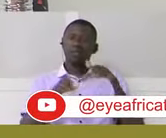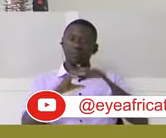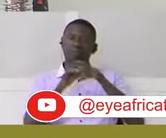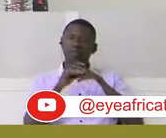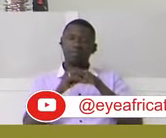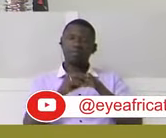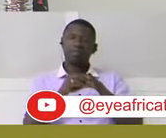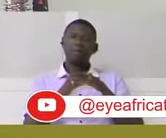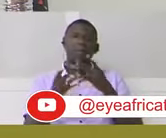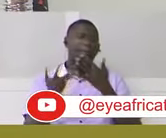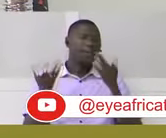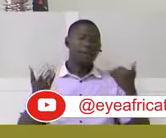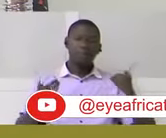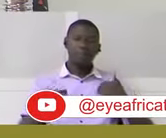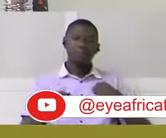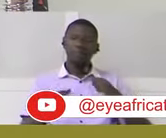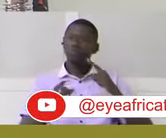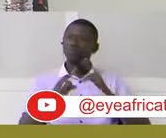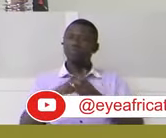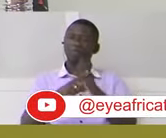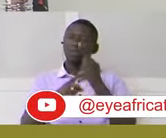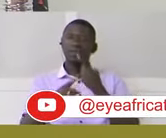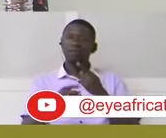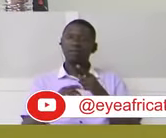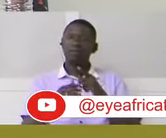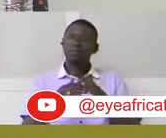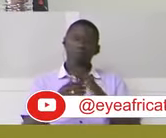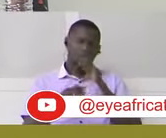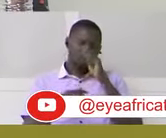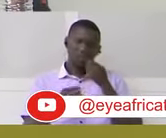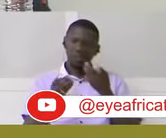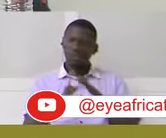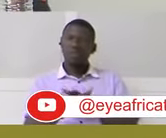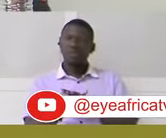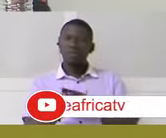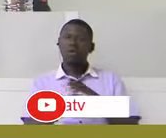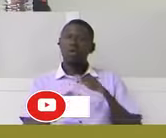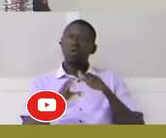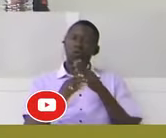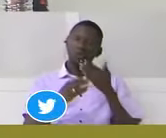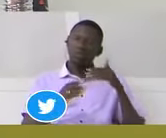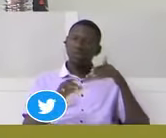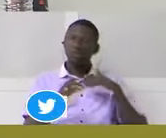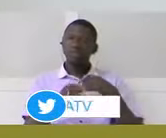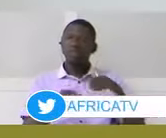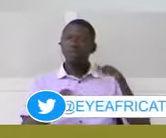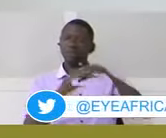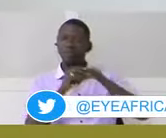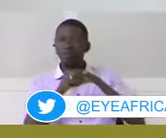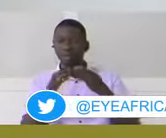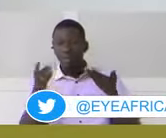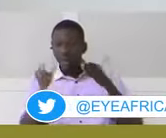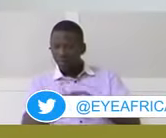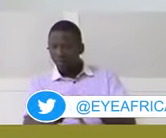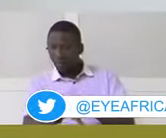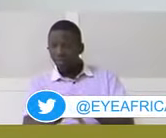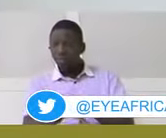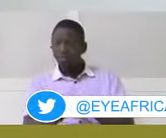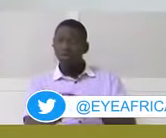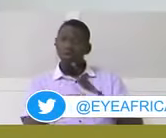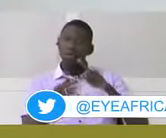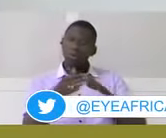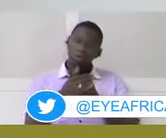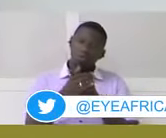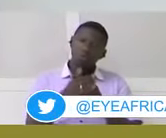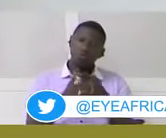funeral or take any of the injured to overseas treatment, for example? Ya jube ni accident mo jama fata